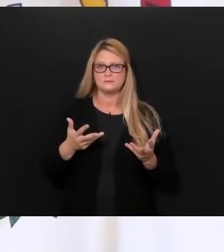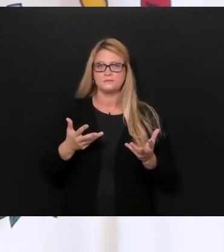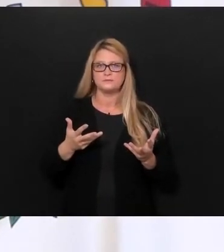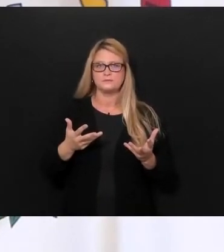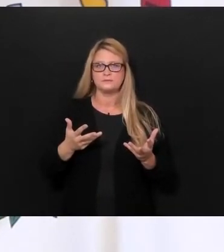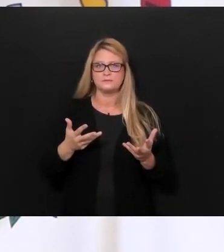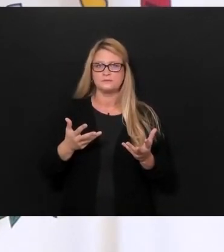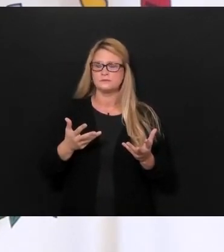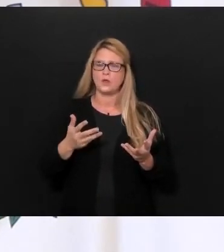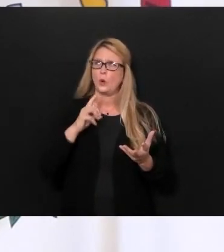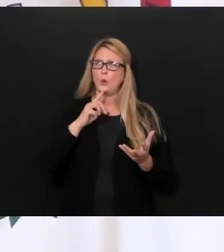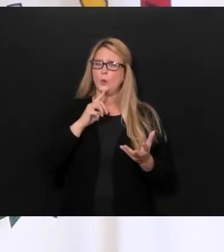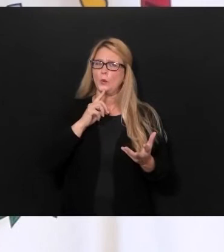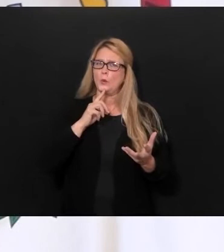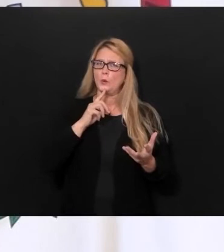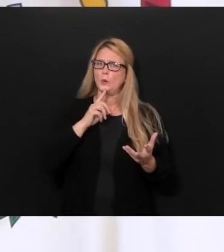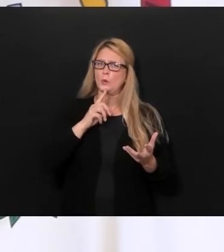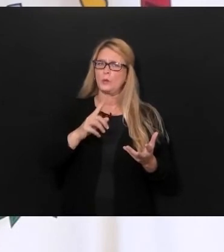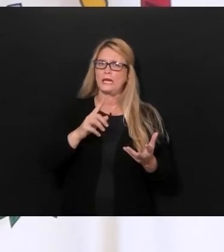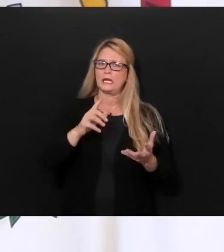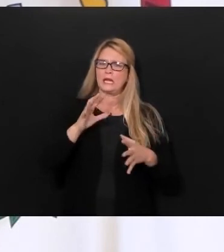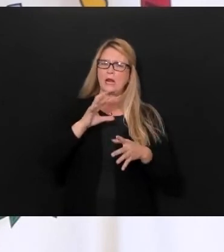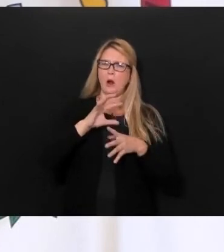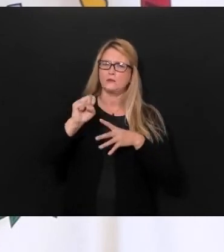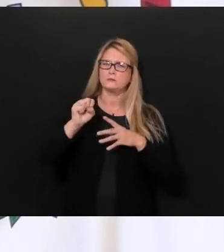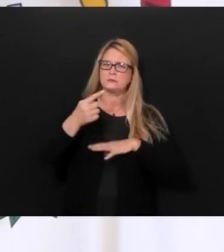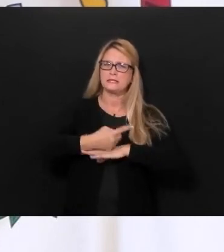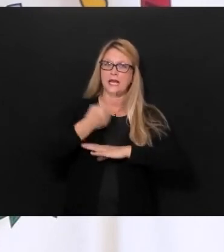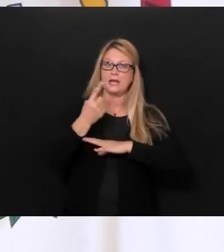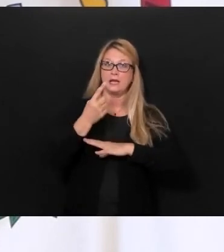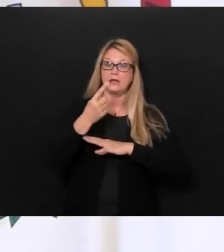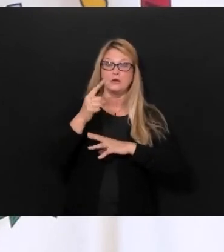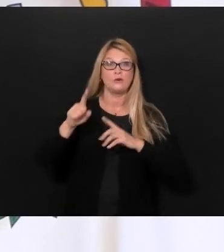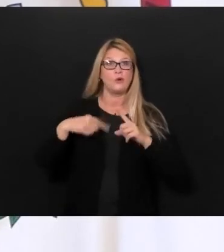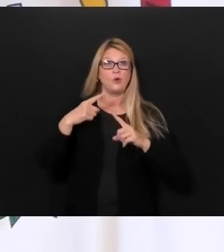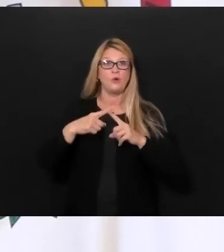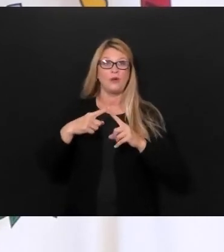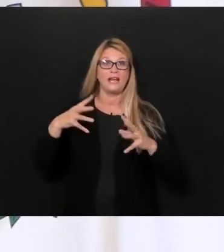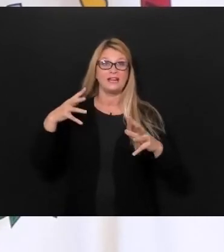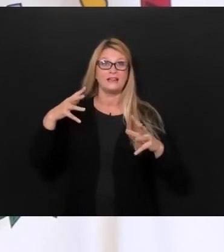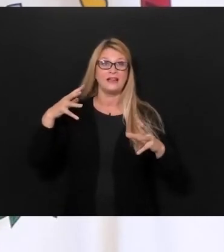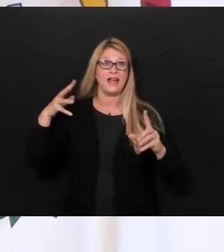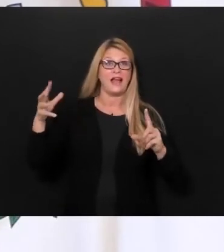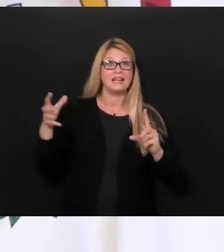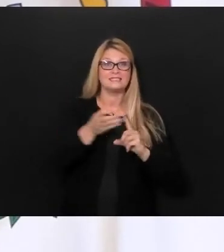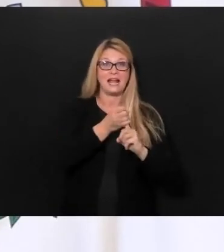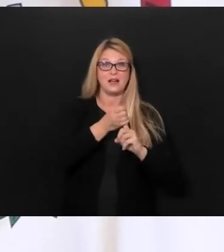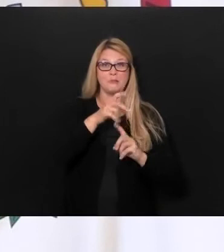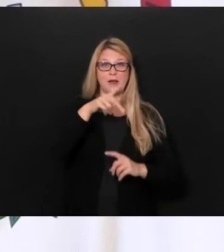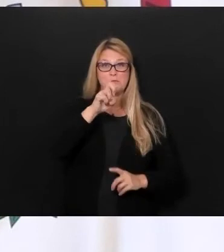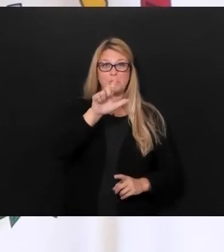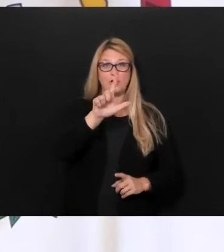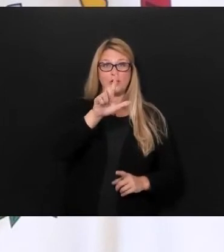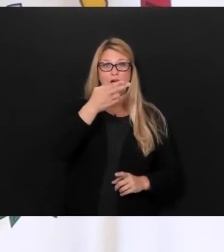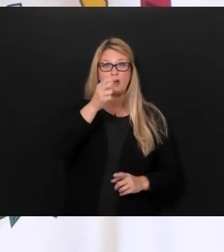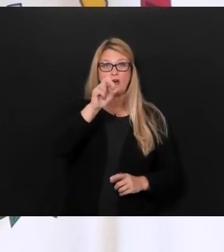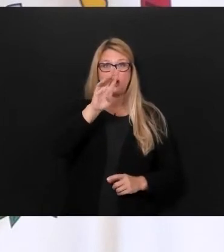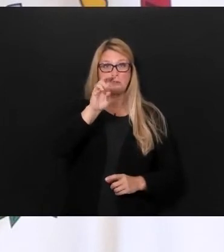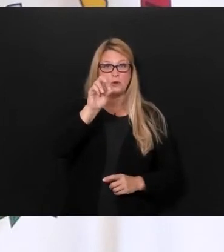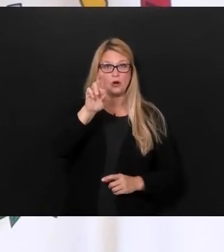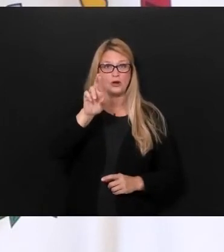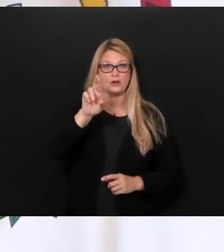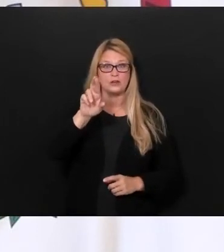what an incredible day. It's when we were attacked at Pearl Harbor, and it's a day